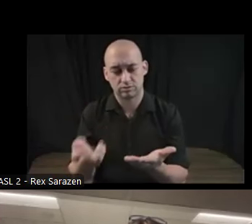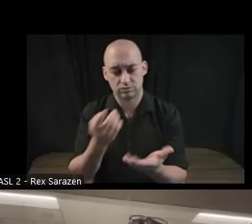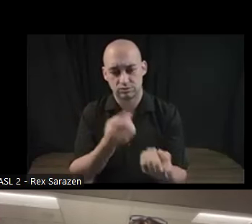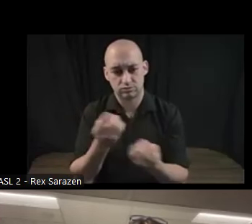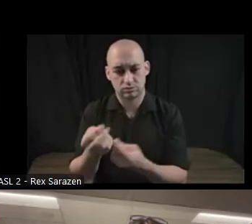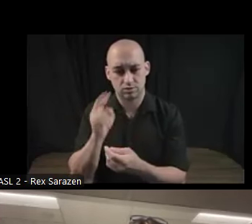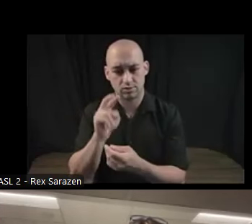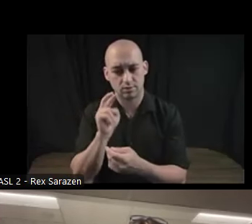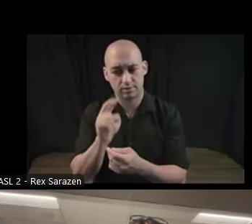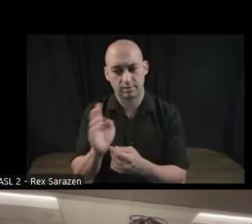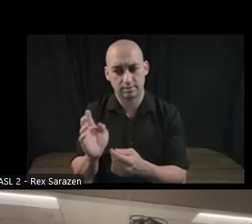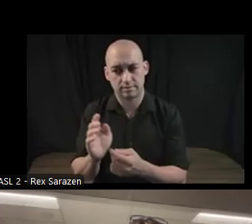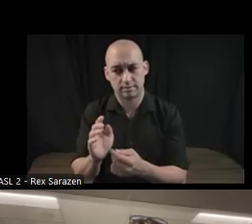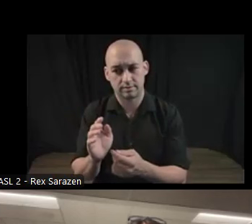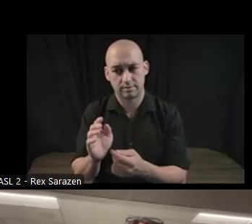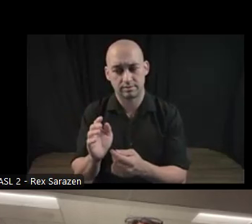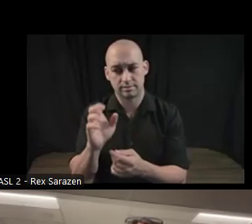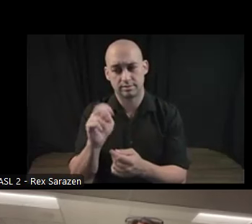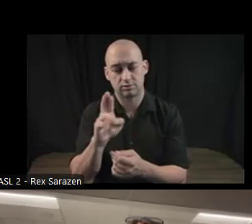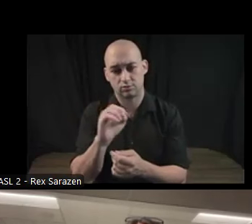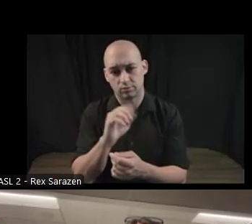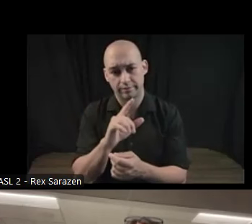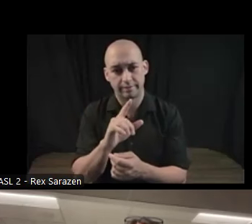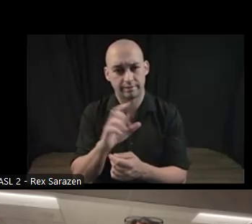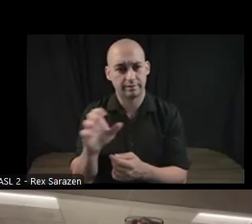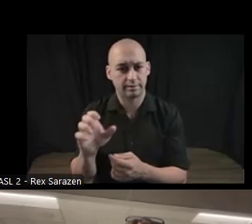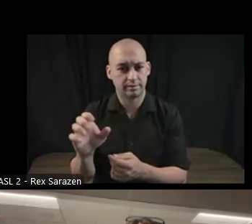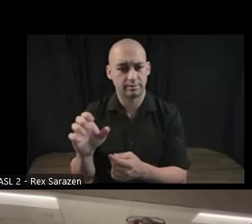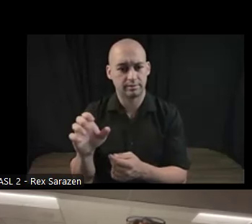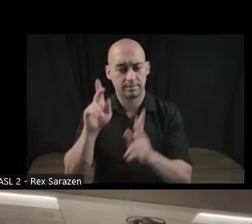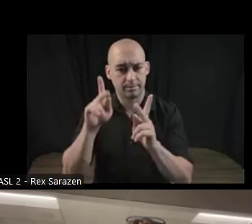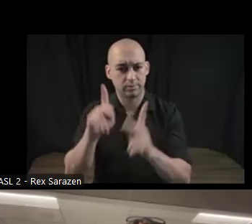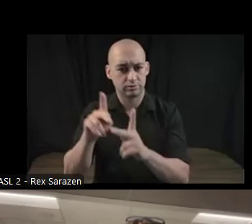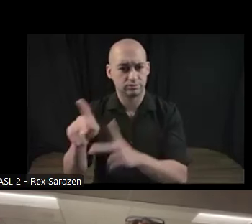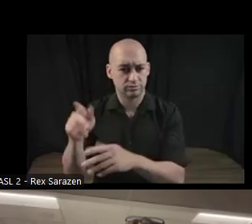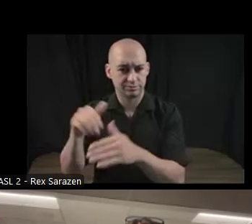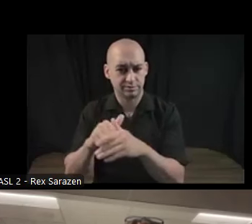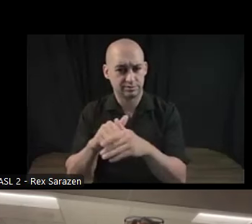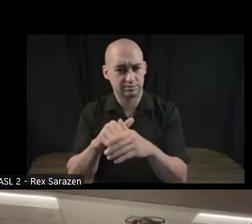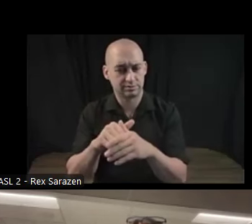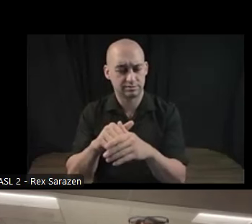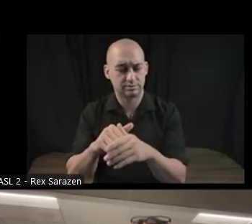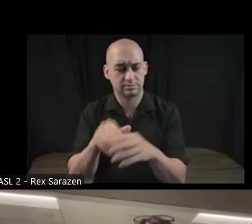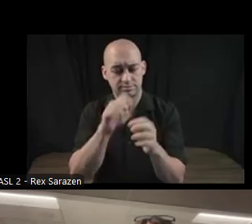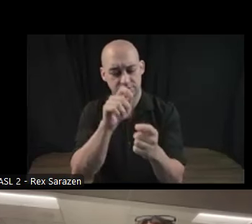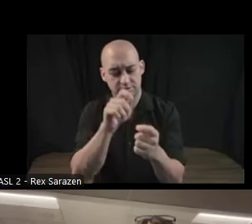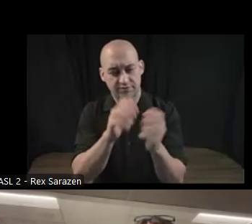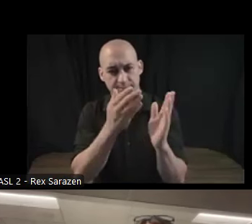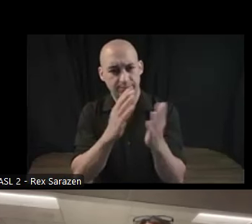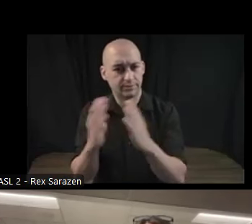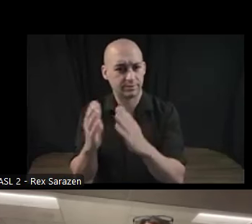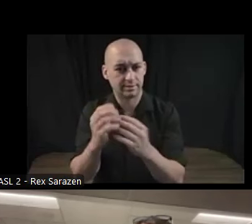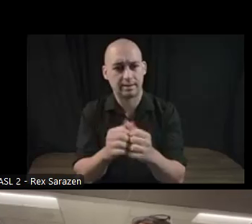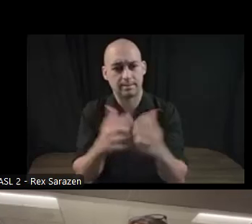at the enrollees and the specific communities they were in, and the amount of air pollution